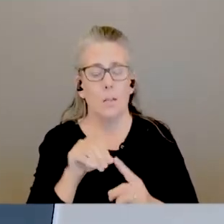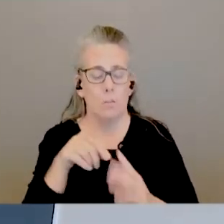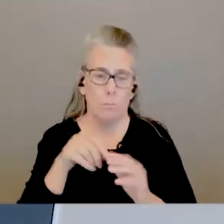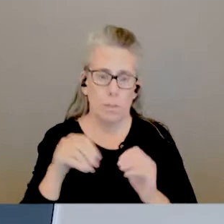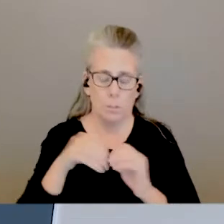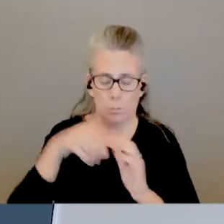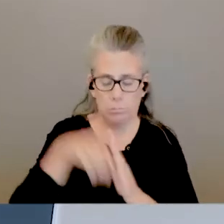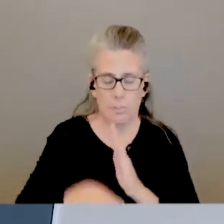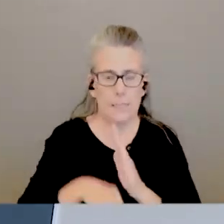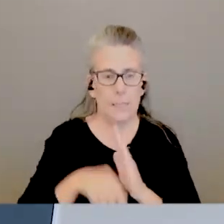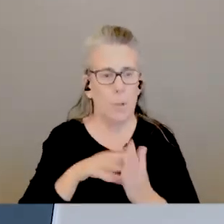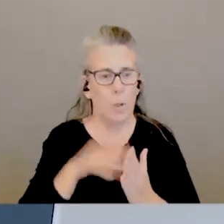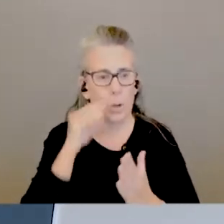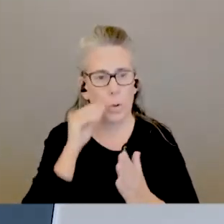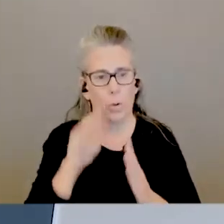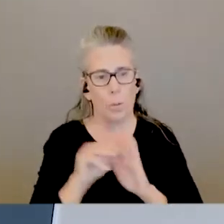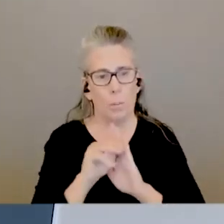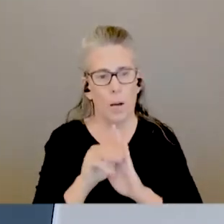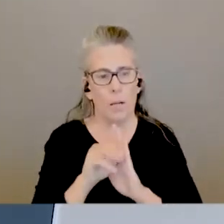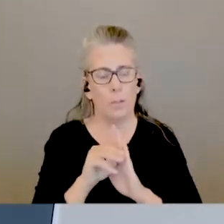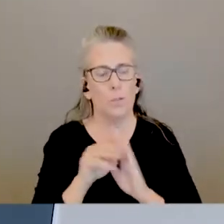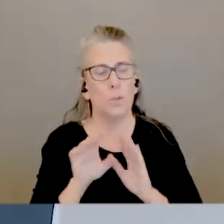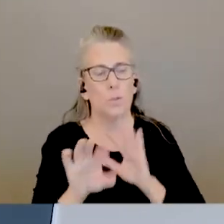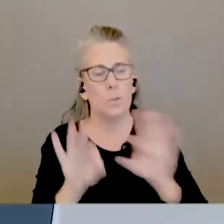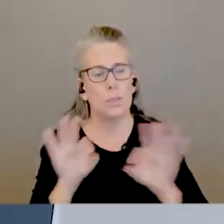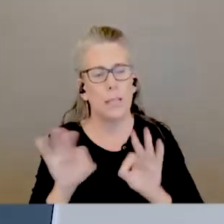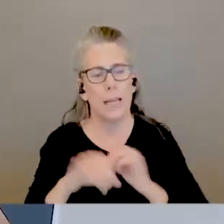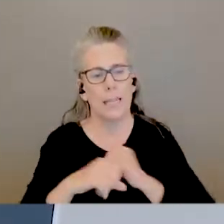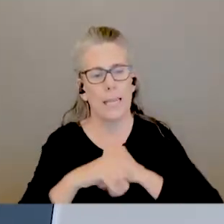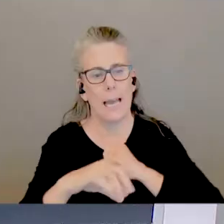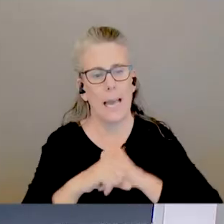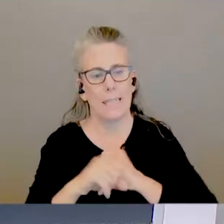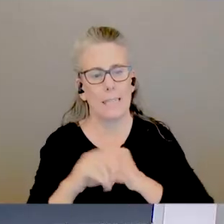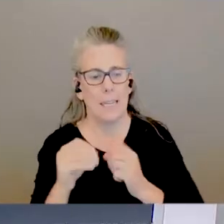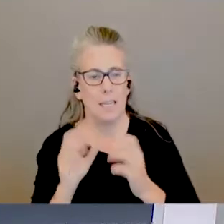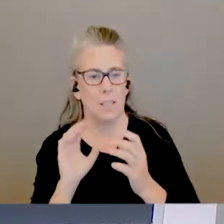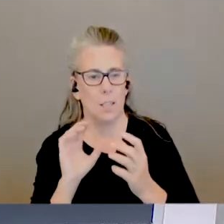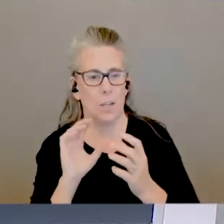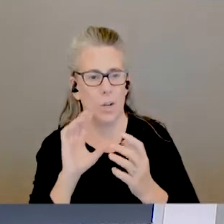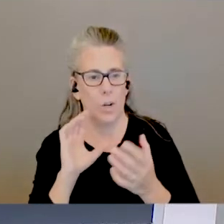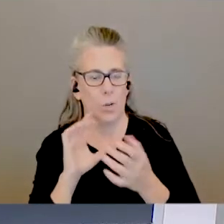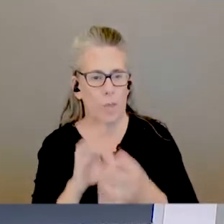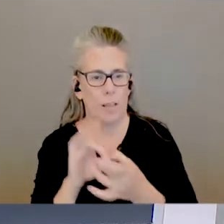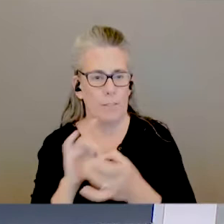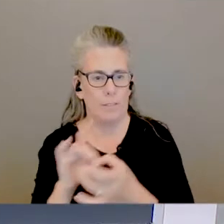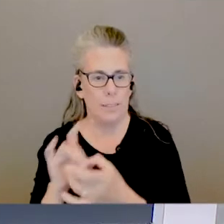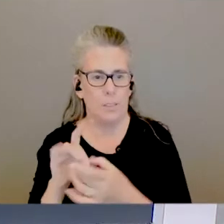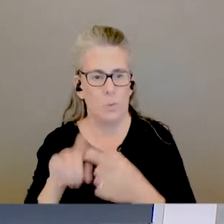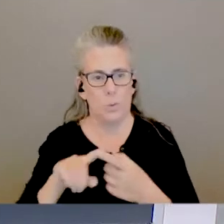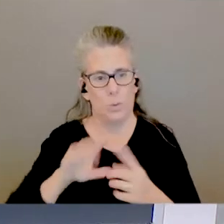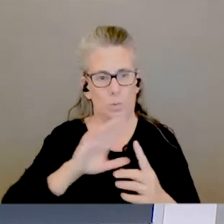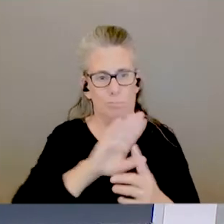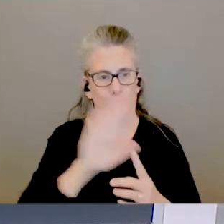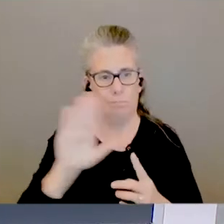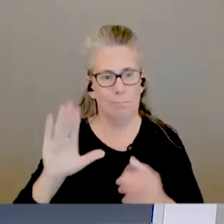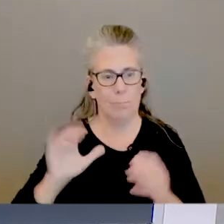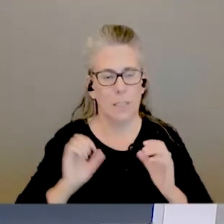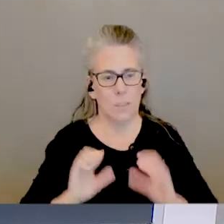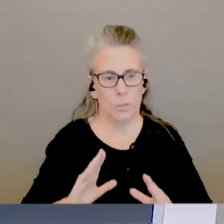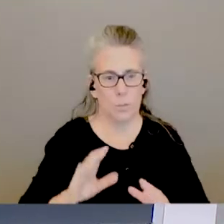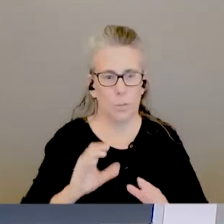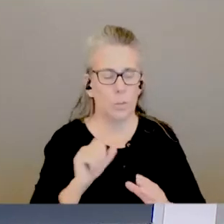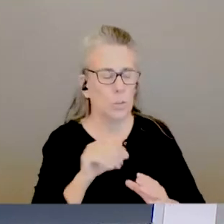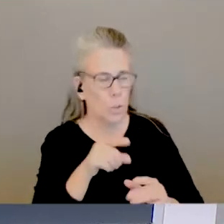to improve ad selection and ad relevance. Yeah. Now you mentioned that you gather a lot of critical metrics for monitoring the success